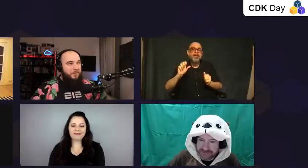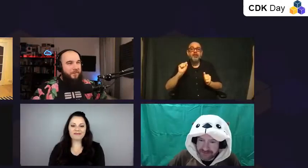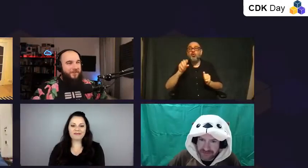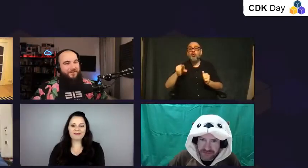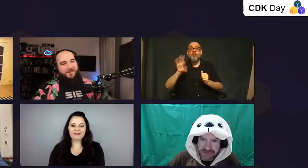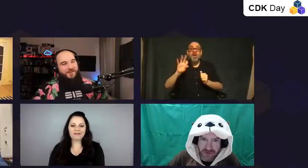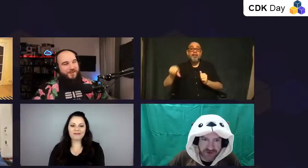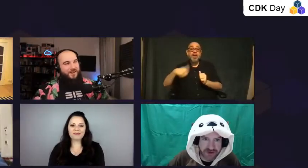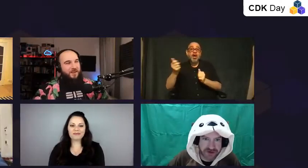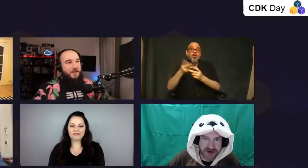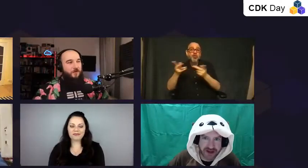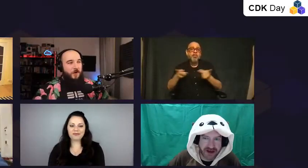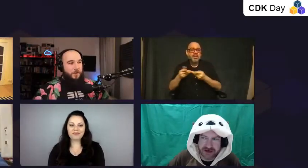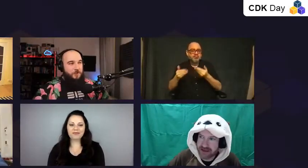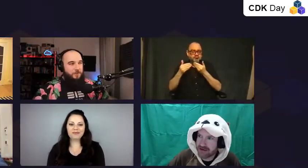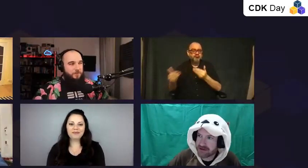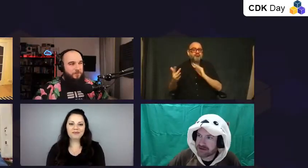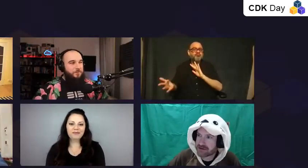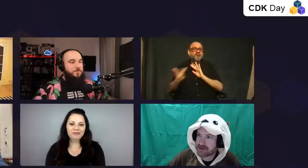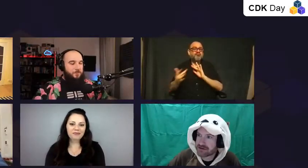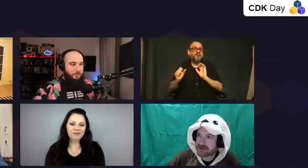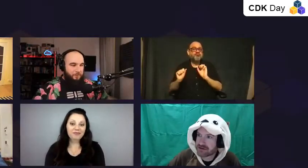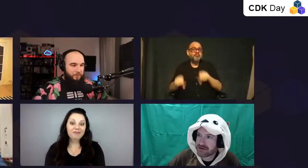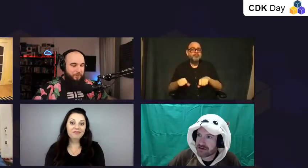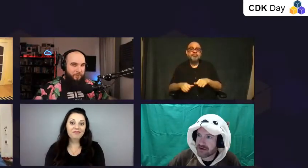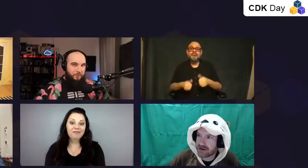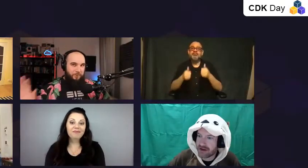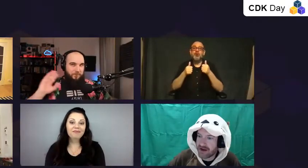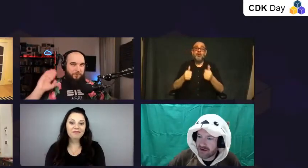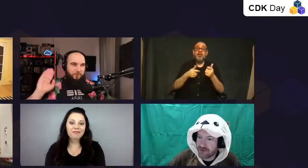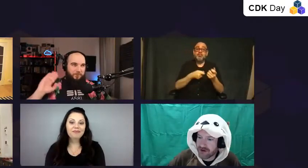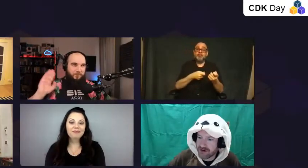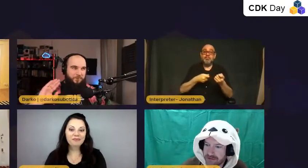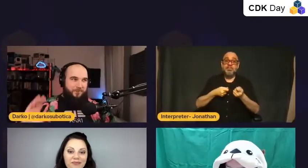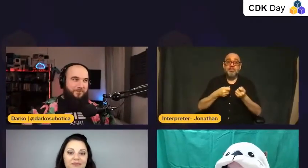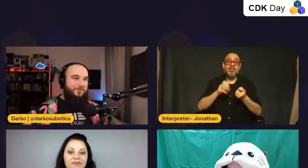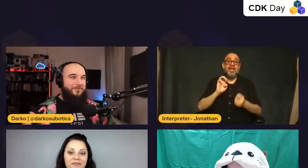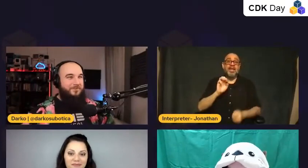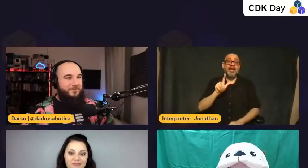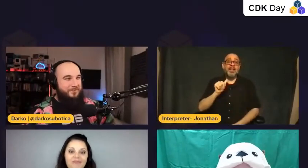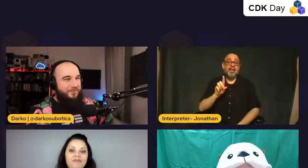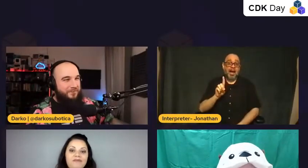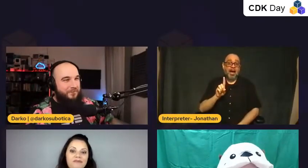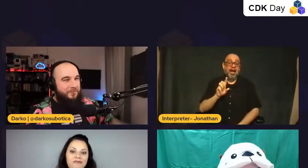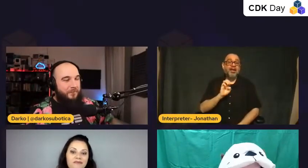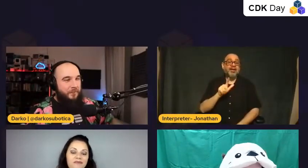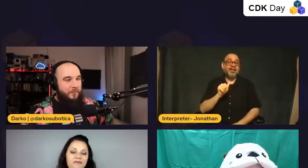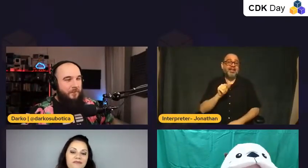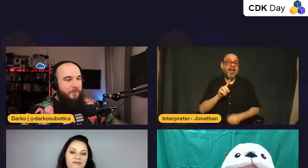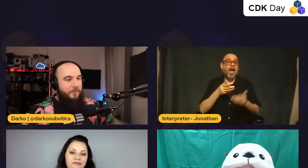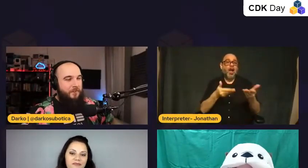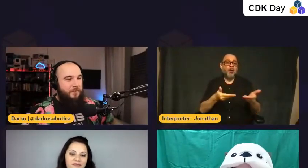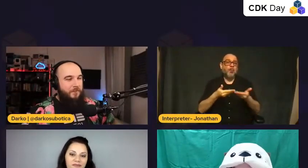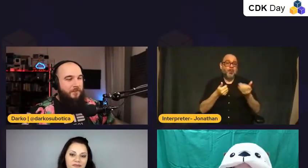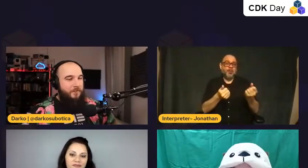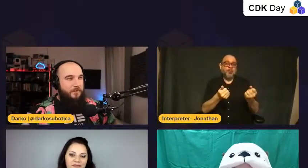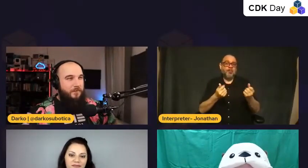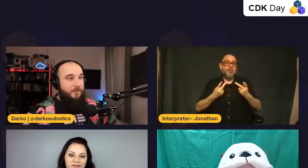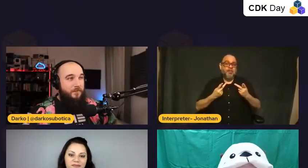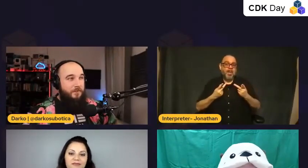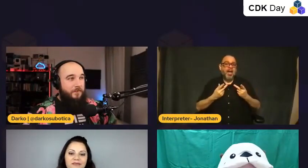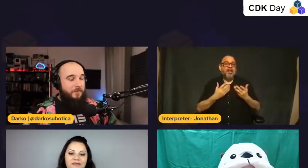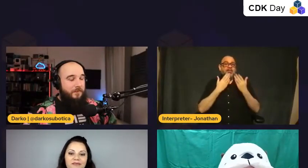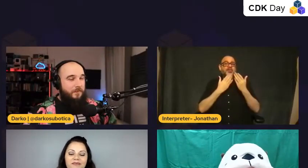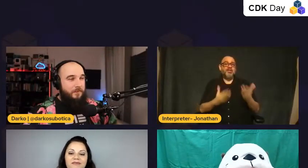Agreed. So let's get Elad in here. Elad, welcome. Welcome back. Hello. Thank you for